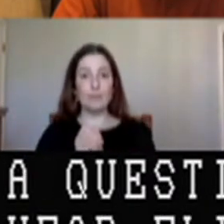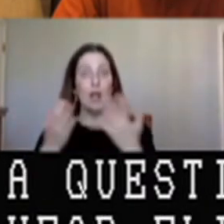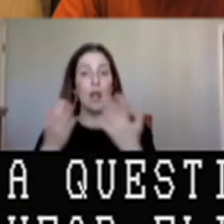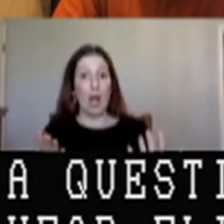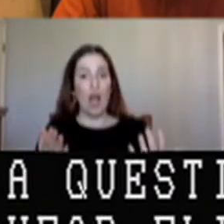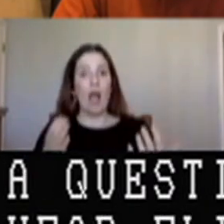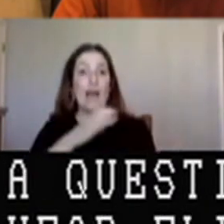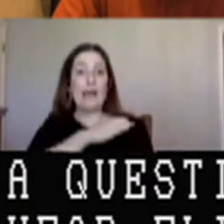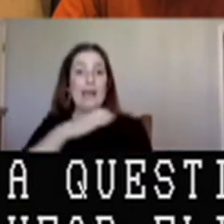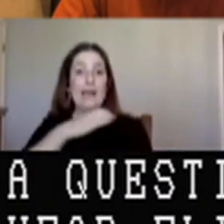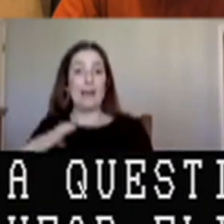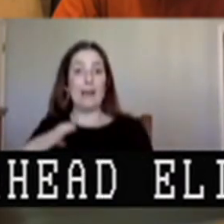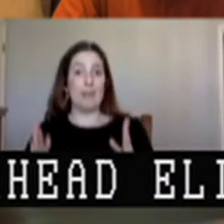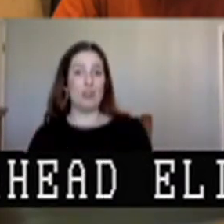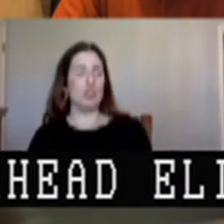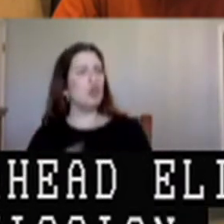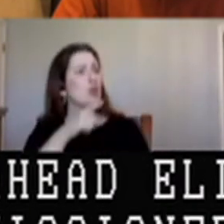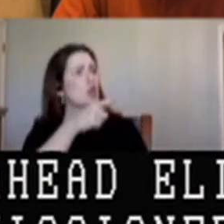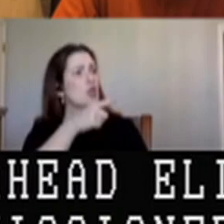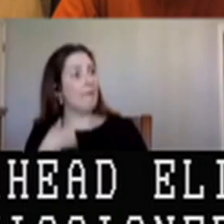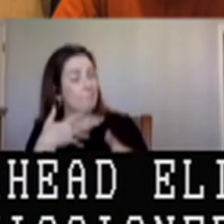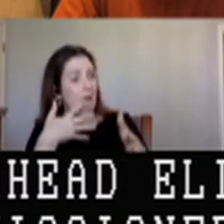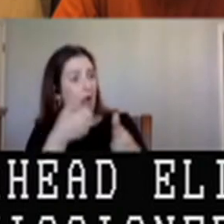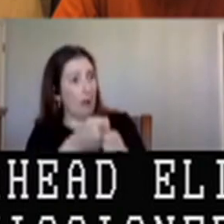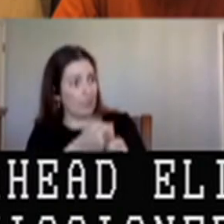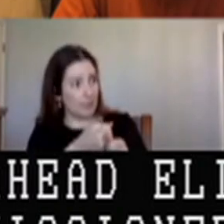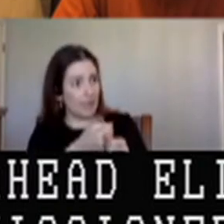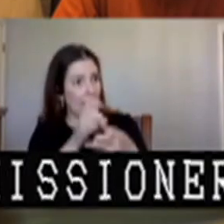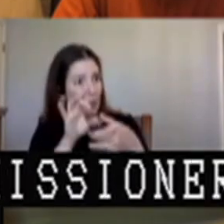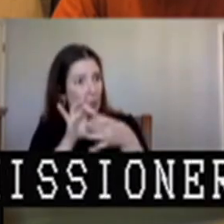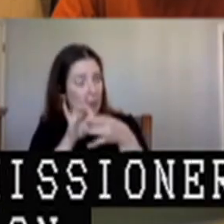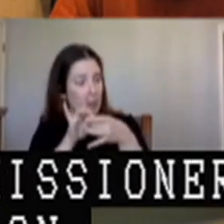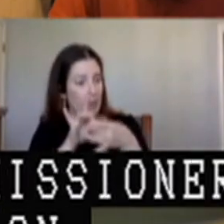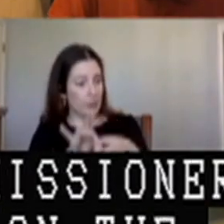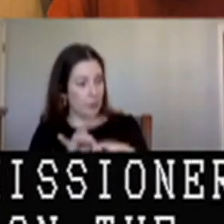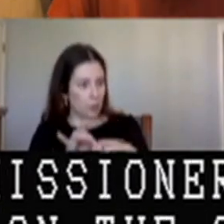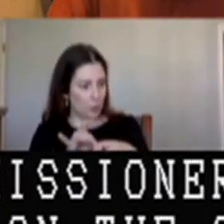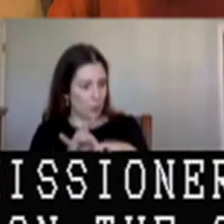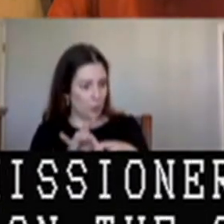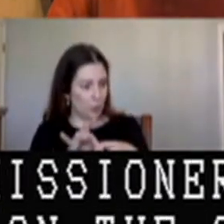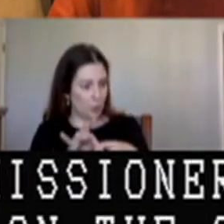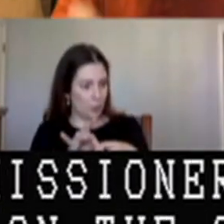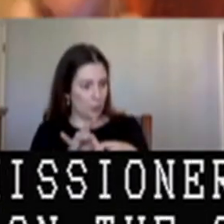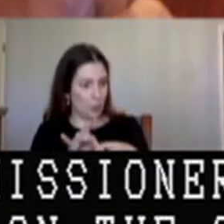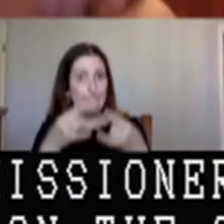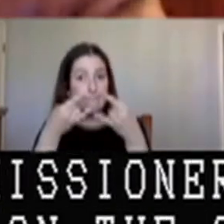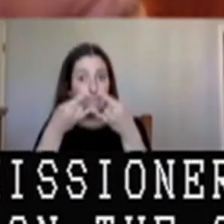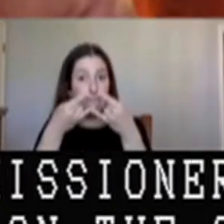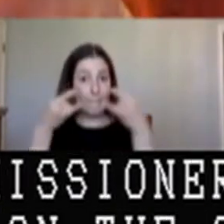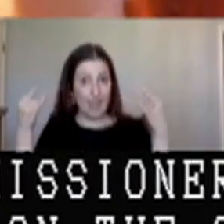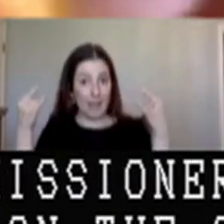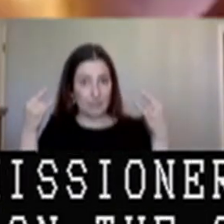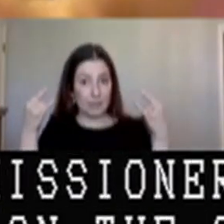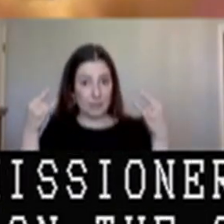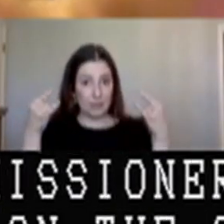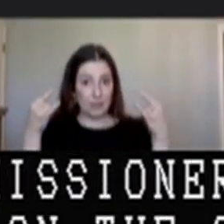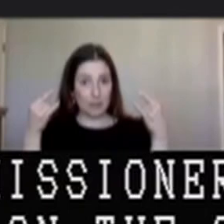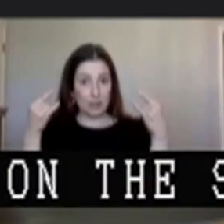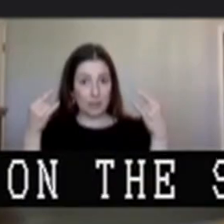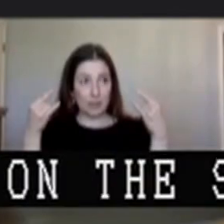Commissioner, is there an update on the status about the masks that have